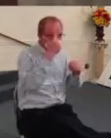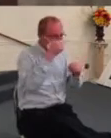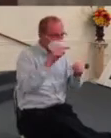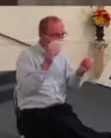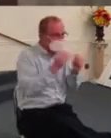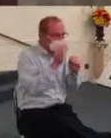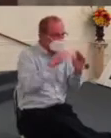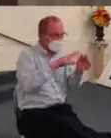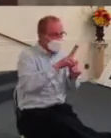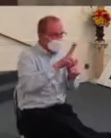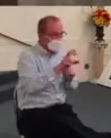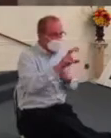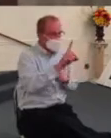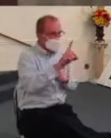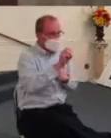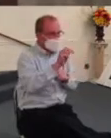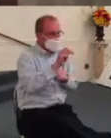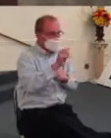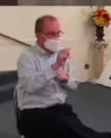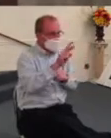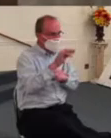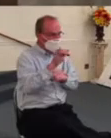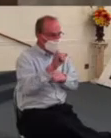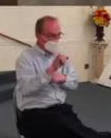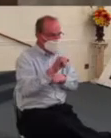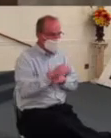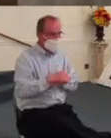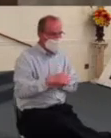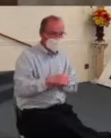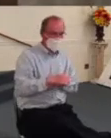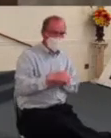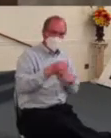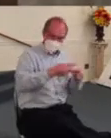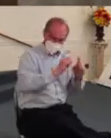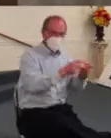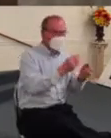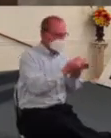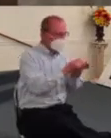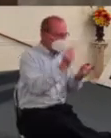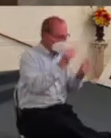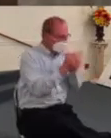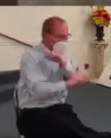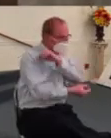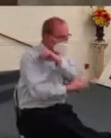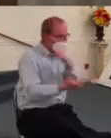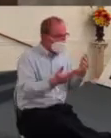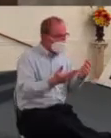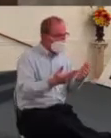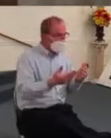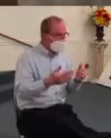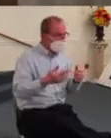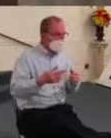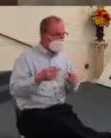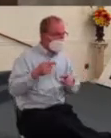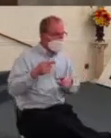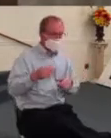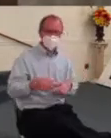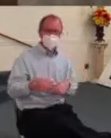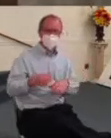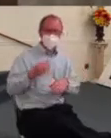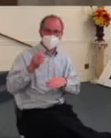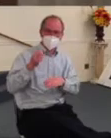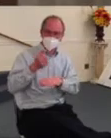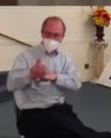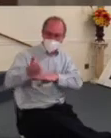poor. And they were scolding her. But Jesus said, let her alone. Why do you bother